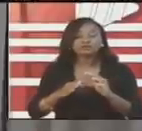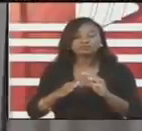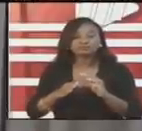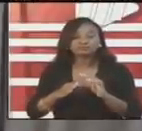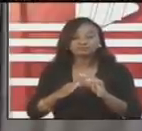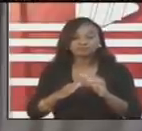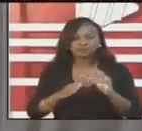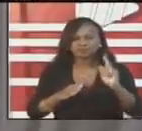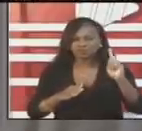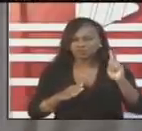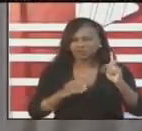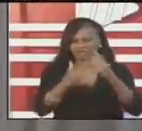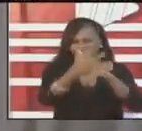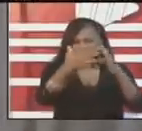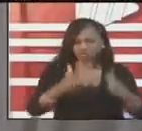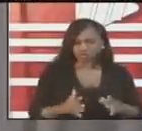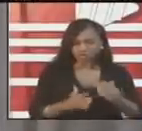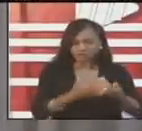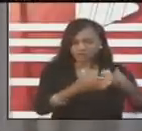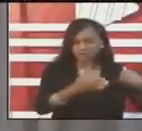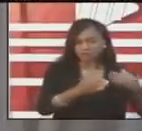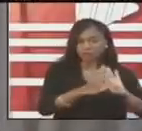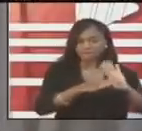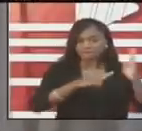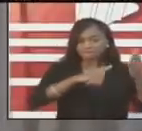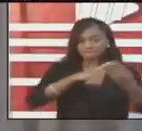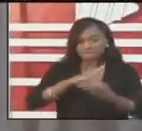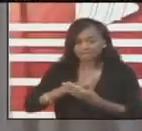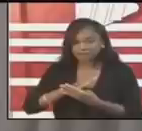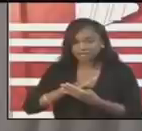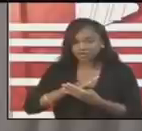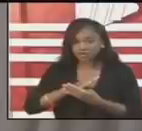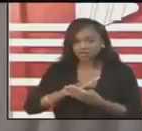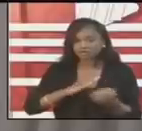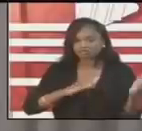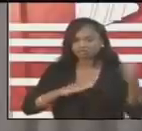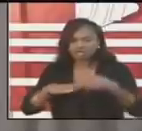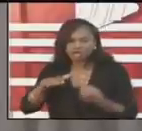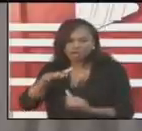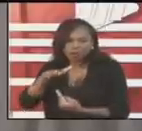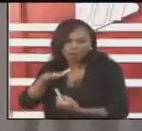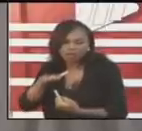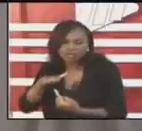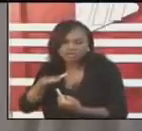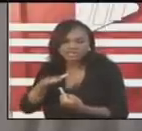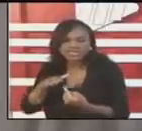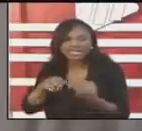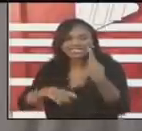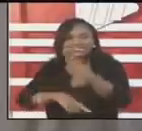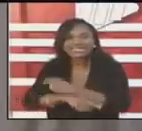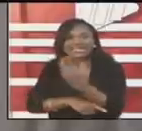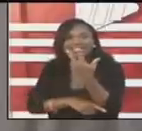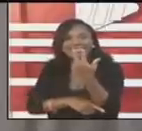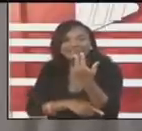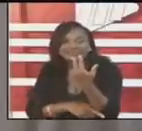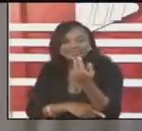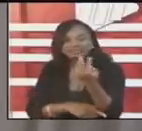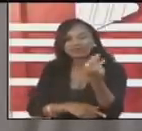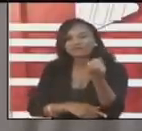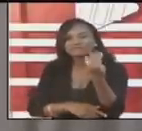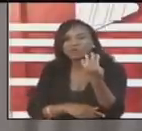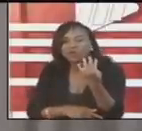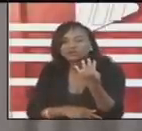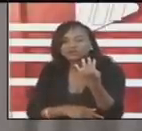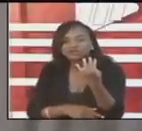in Barbados as a student, we would have gotten a positive late into the quarantine period on day 13 actually, or 14. And now the